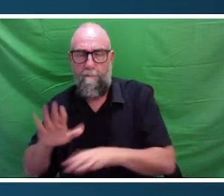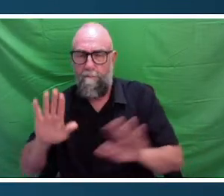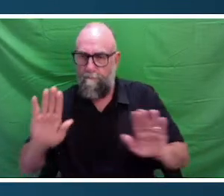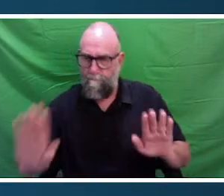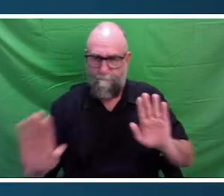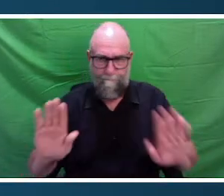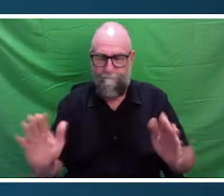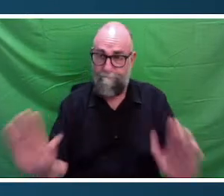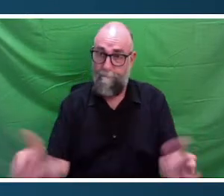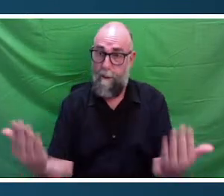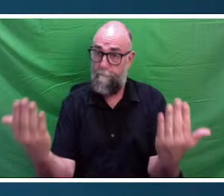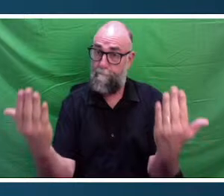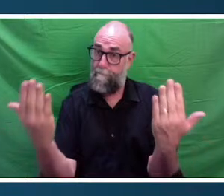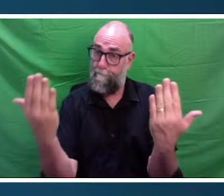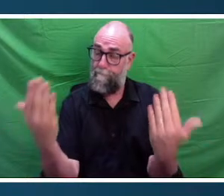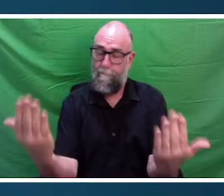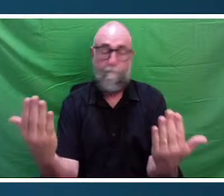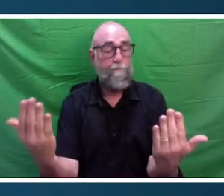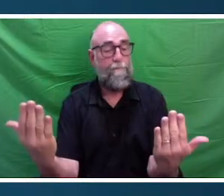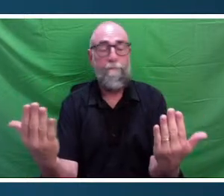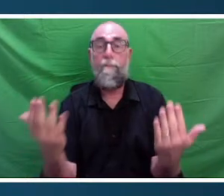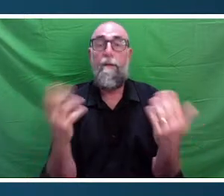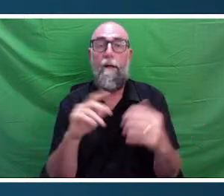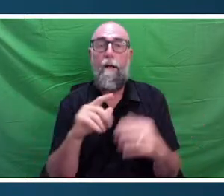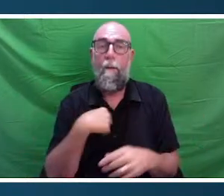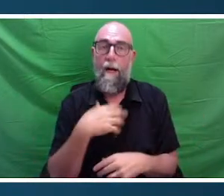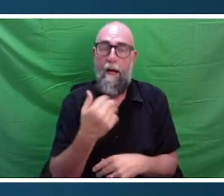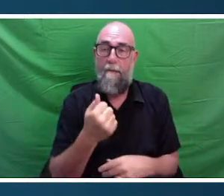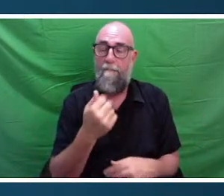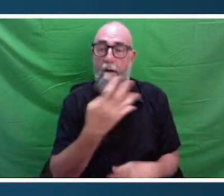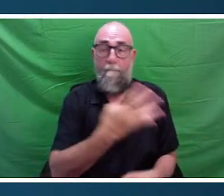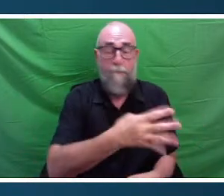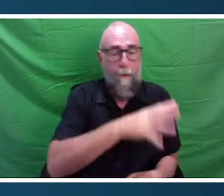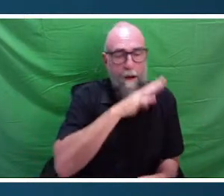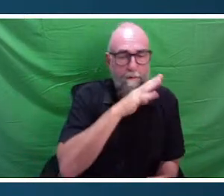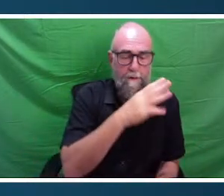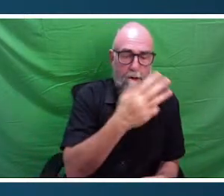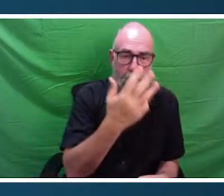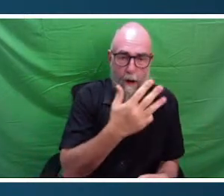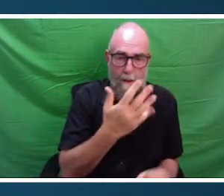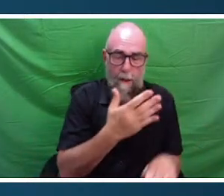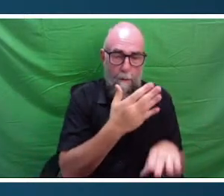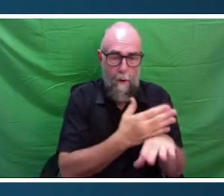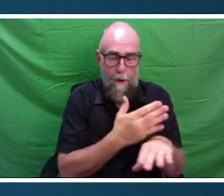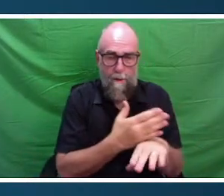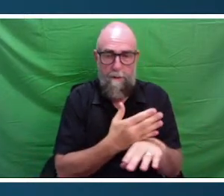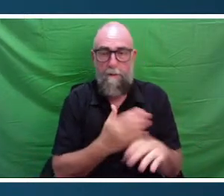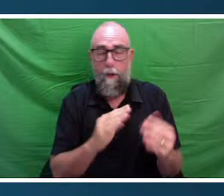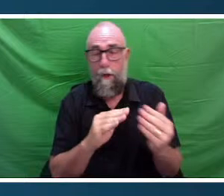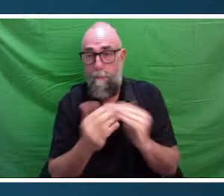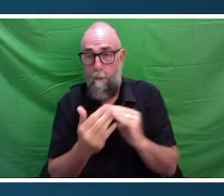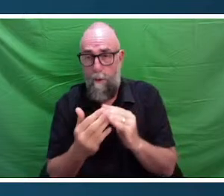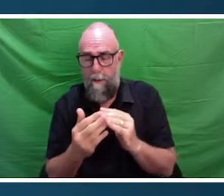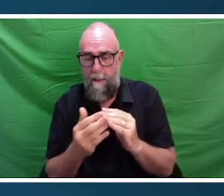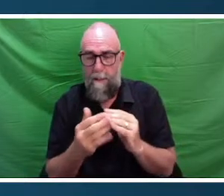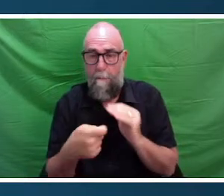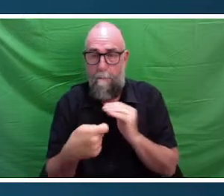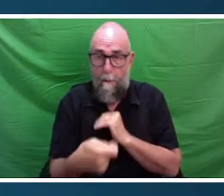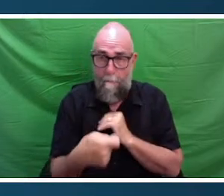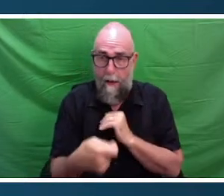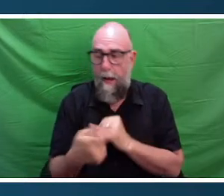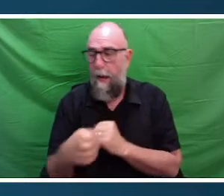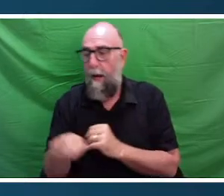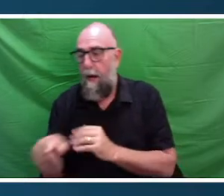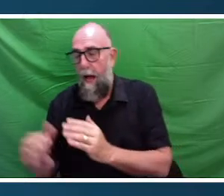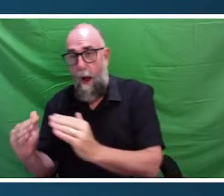fantastic. But it covered, as we can see, 419 workers, households, and community members, and 42 other key informants in the communities and